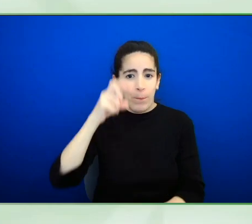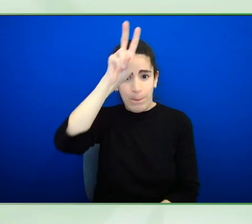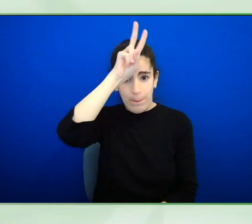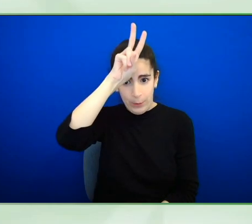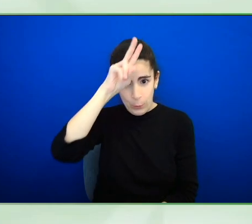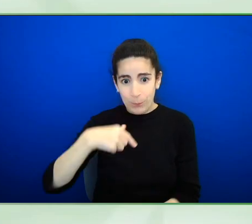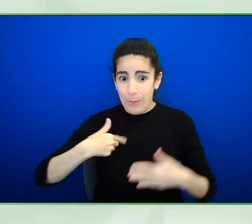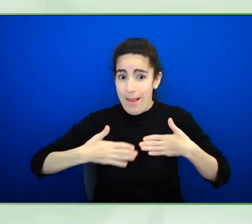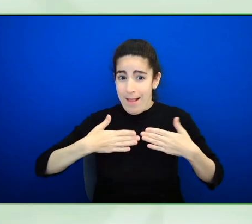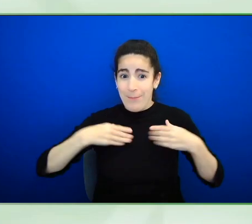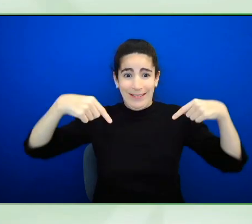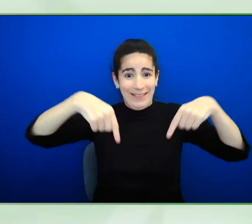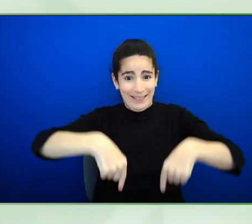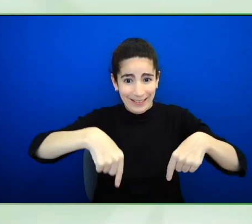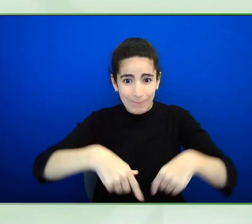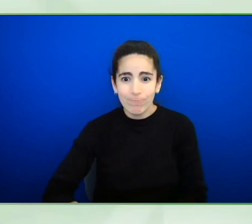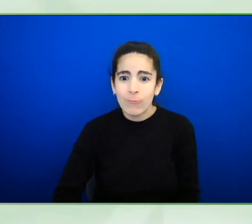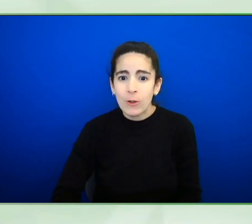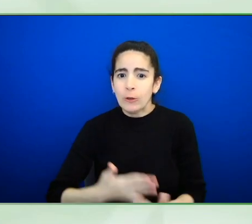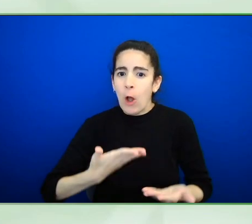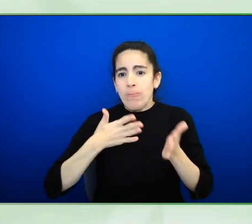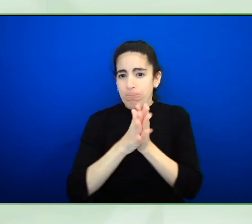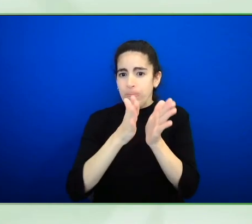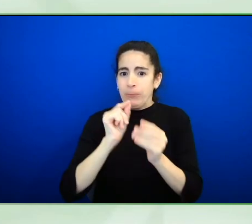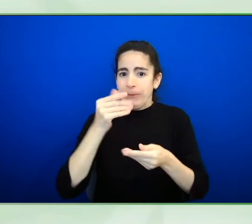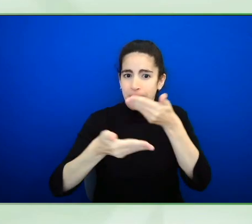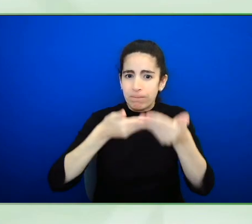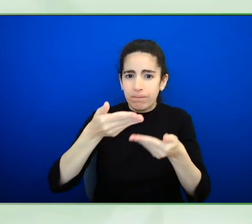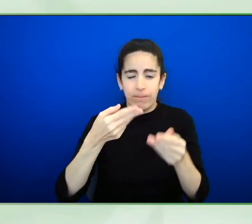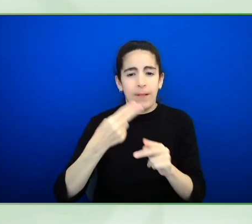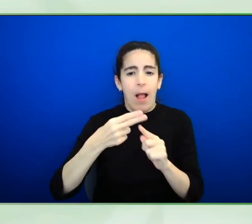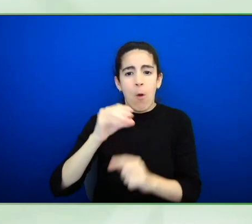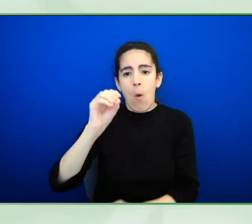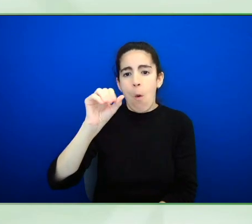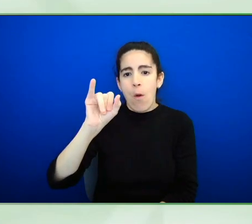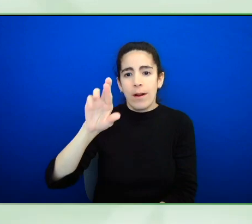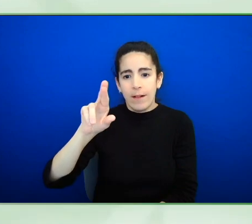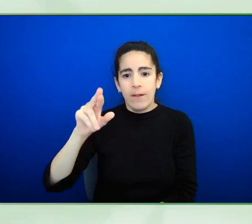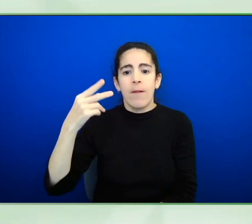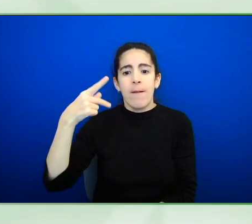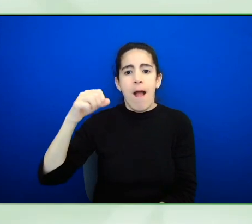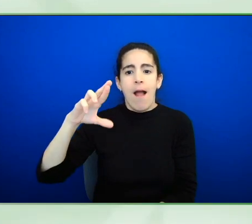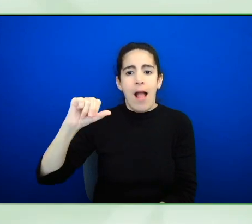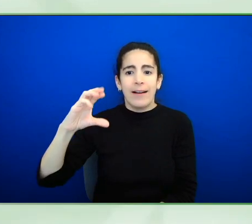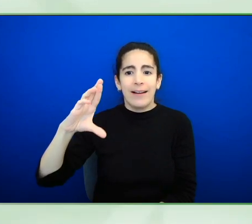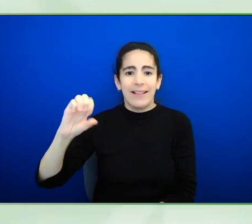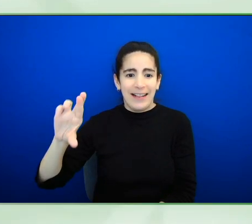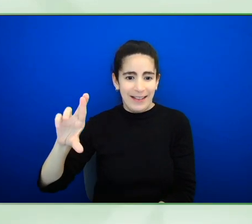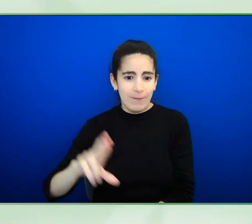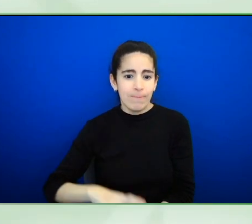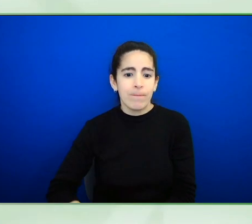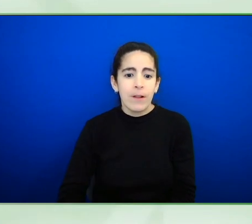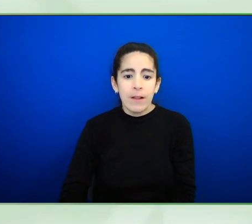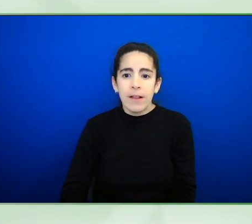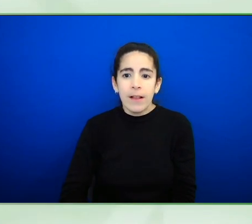English. I am a Spanish speaker, so if something is not clear, if because of my pronunciation, don't worry, it's me. I can